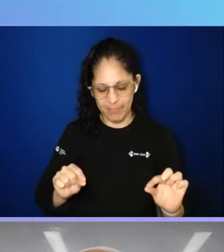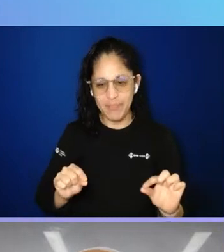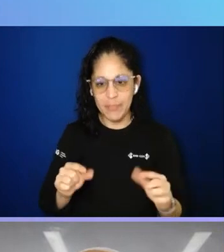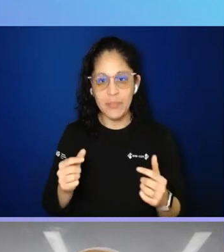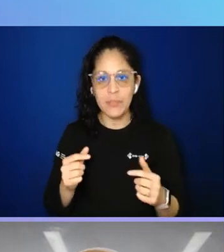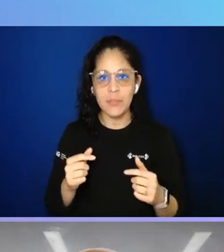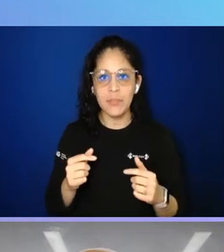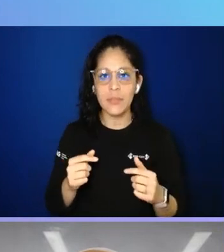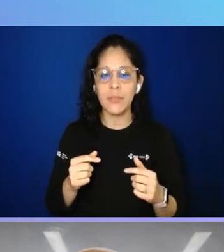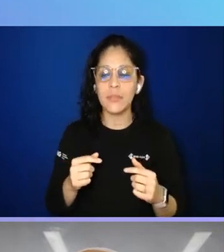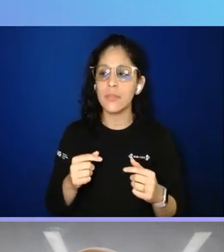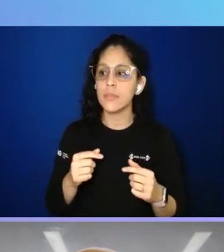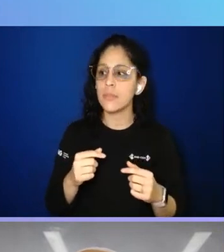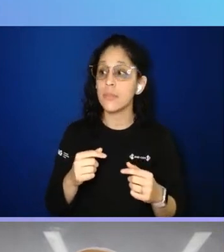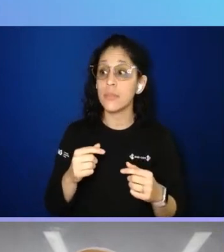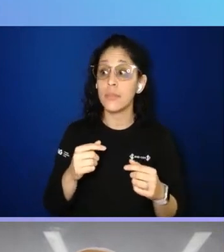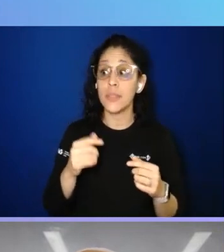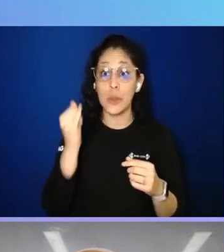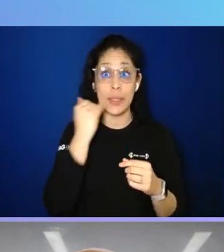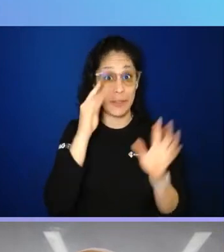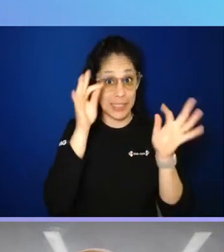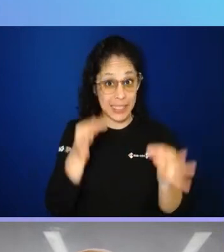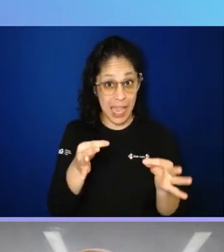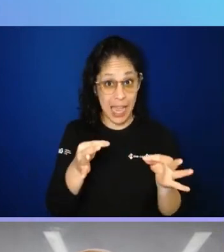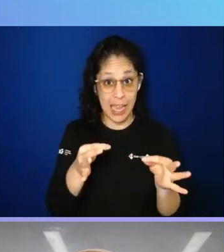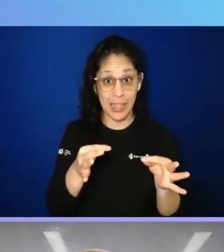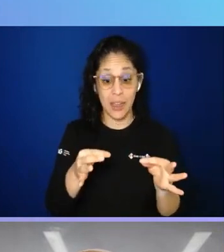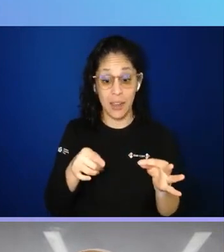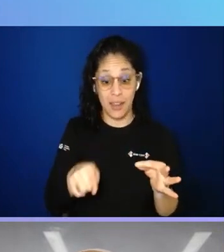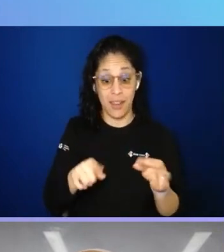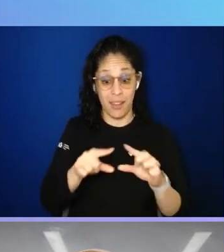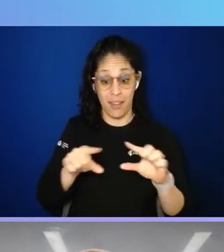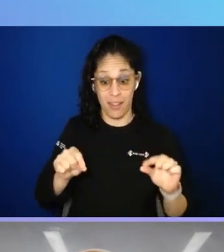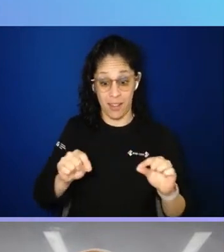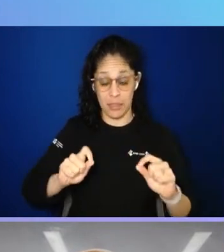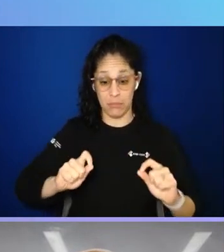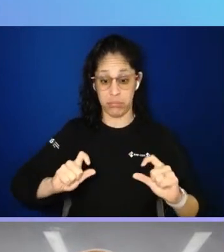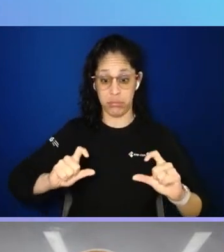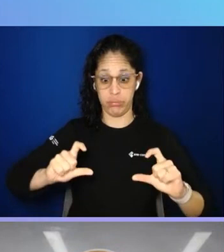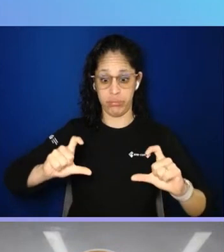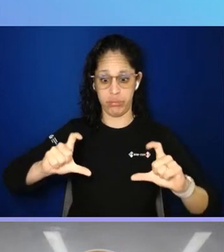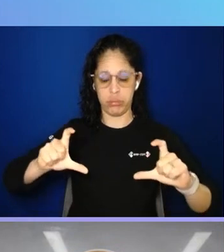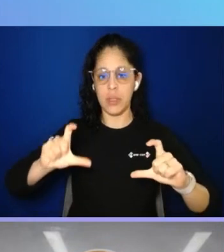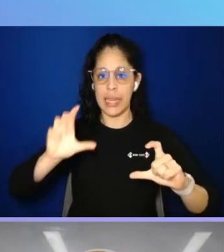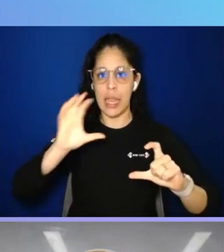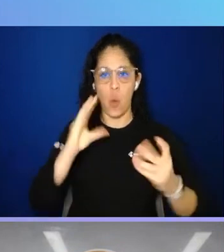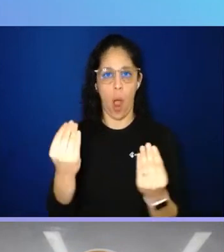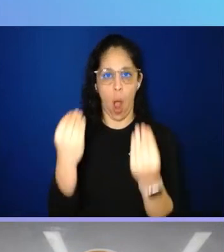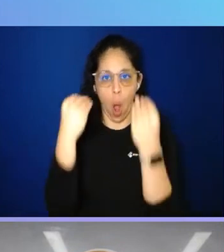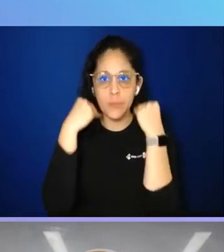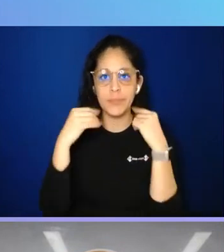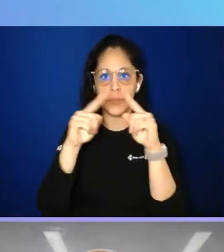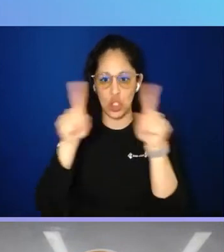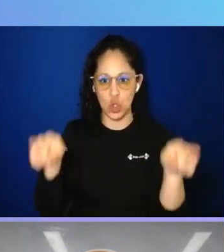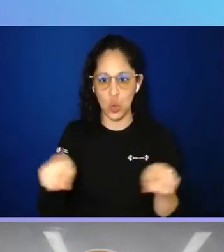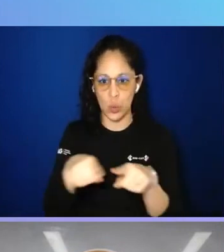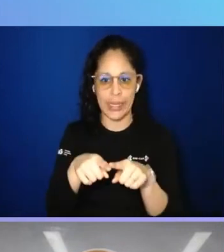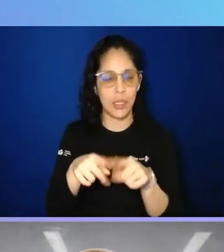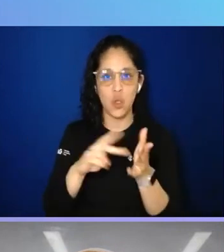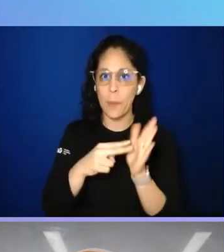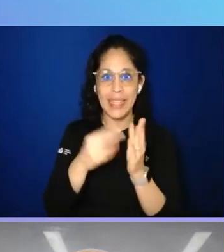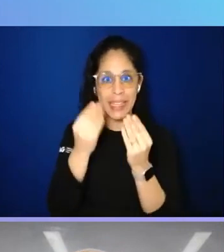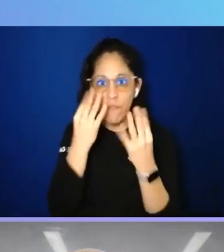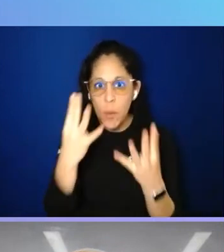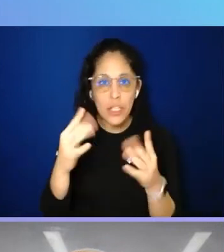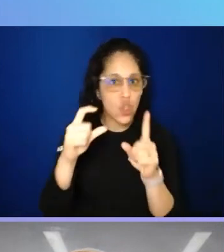those bigger, they take too much real estate from the screen, leaving very little space for content.